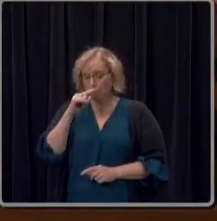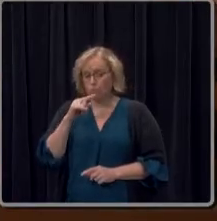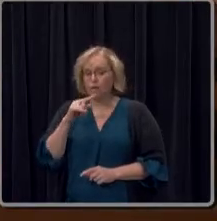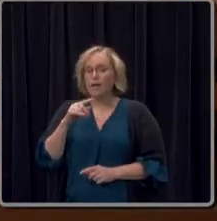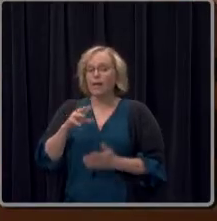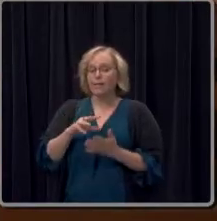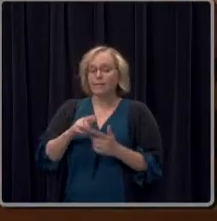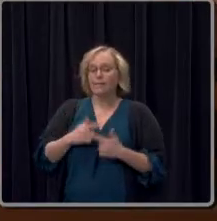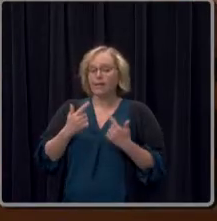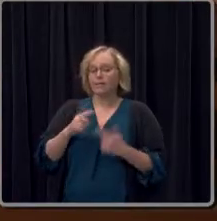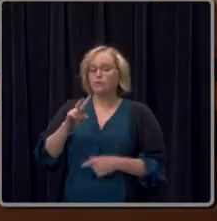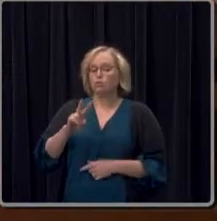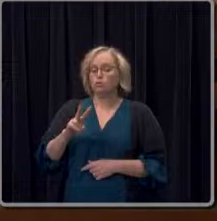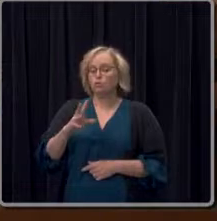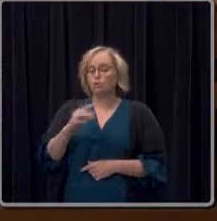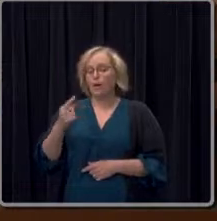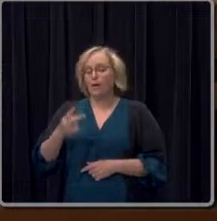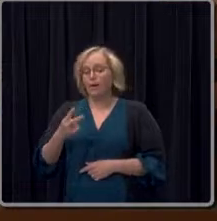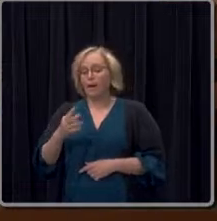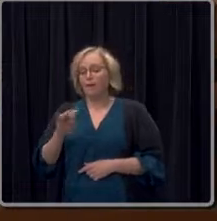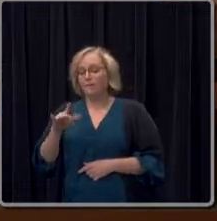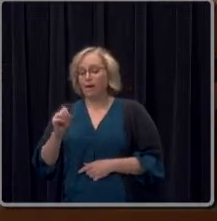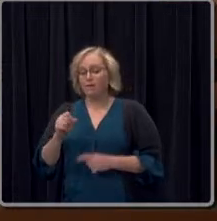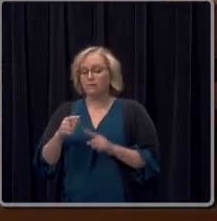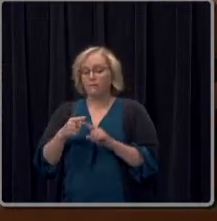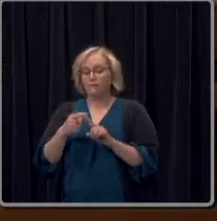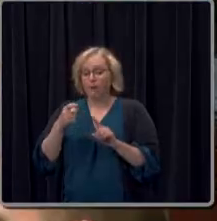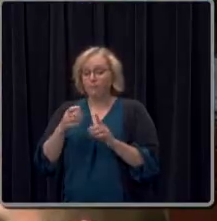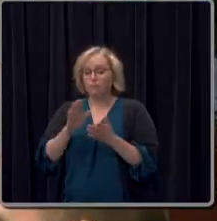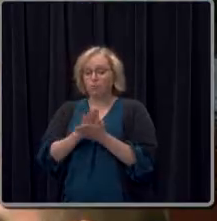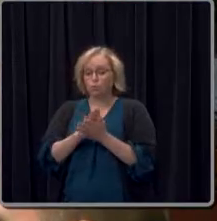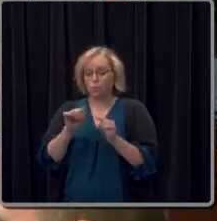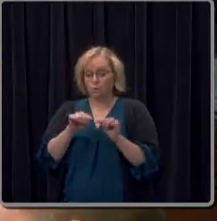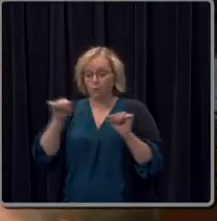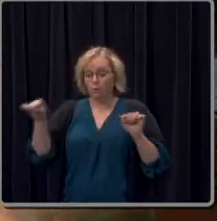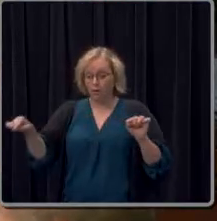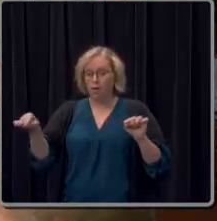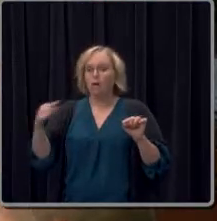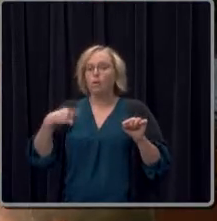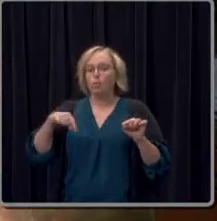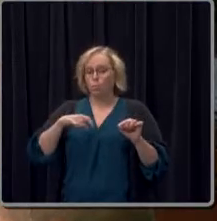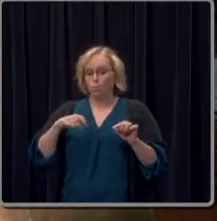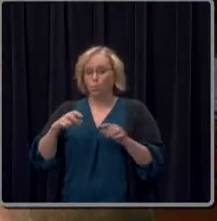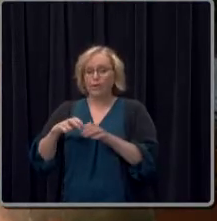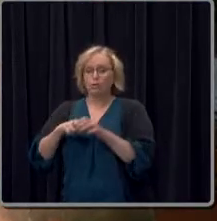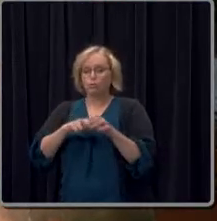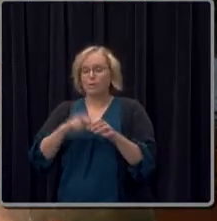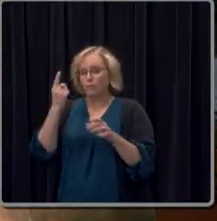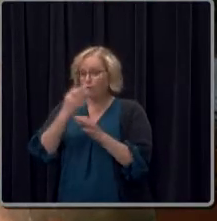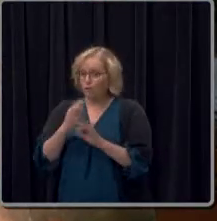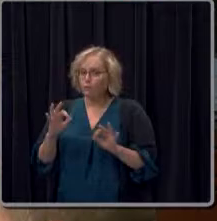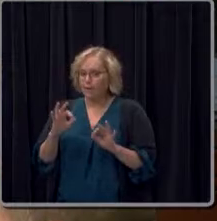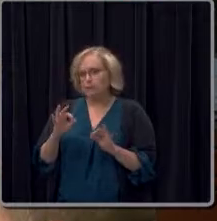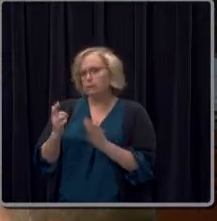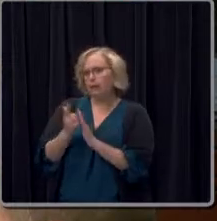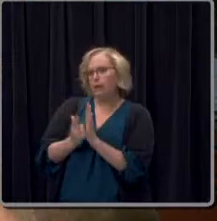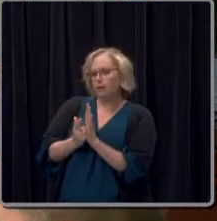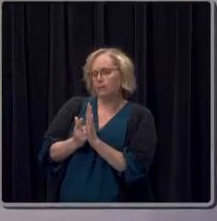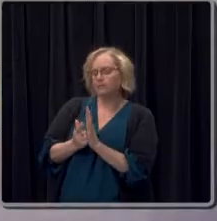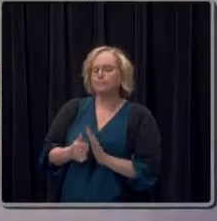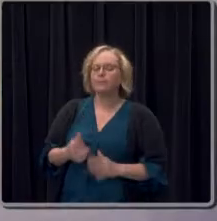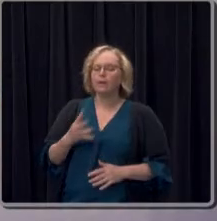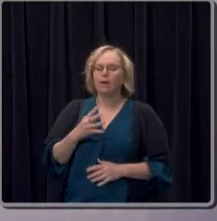away from school, we transport for free legally. The second one, reduction and or elimination of safety